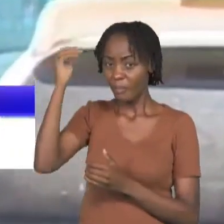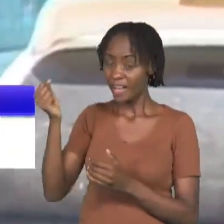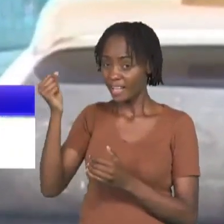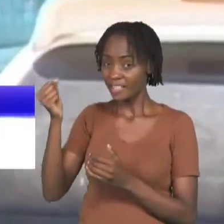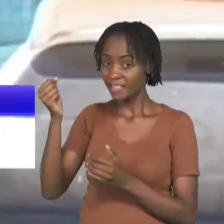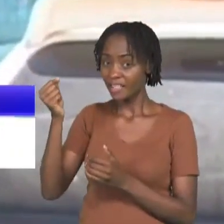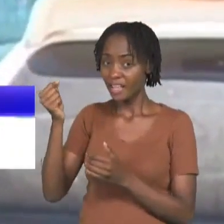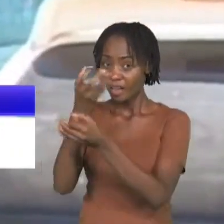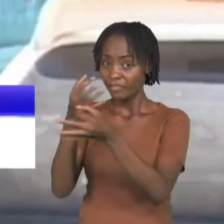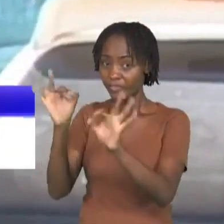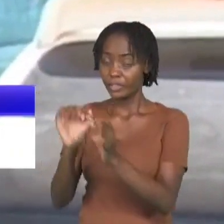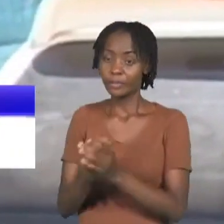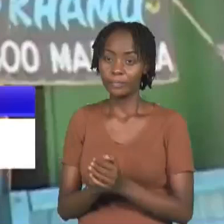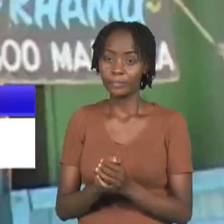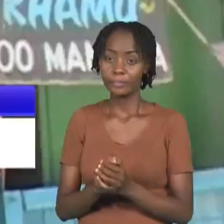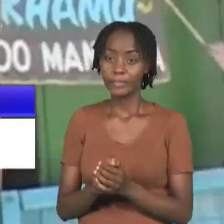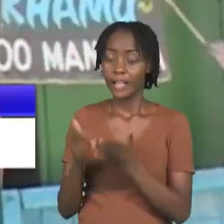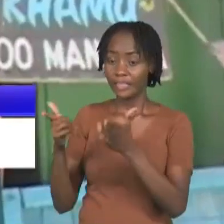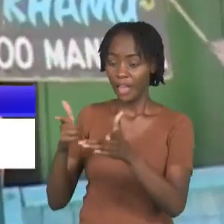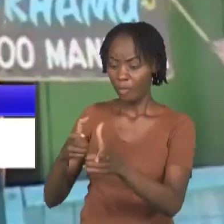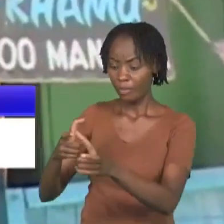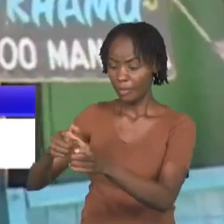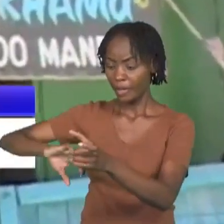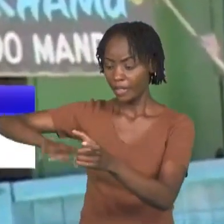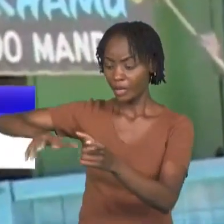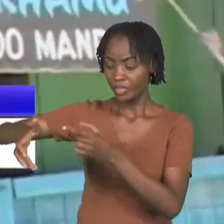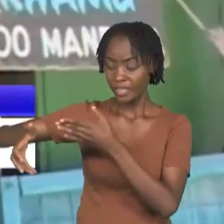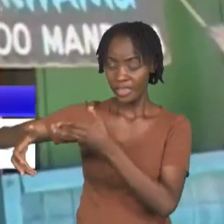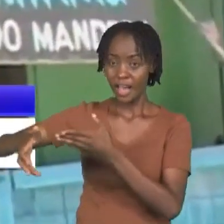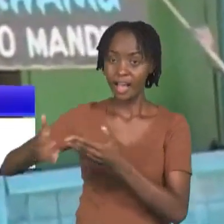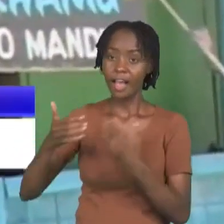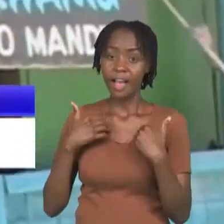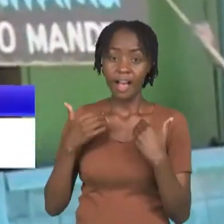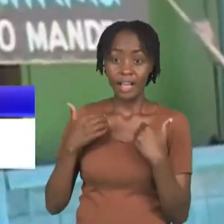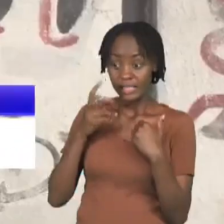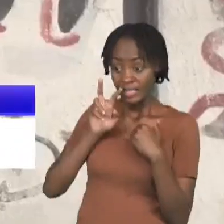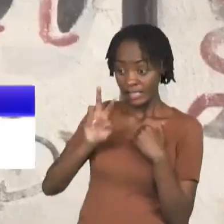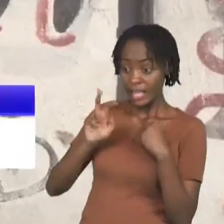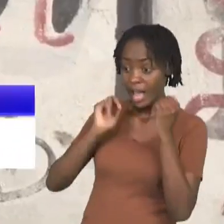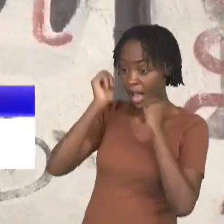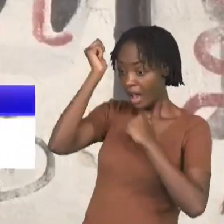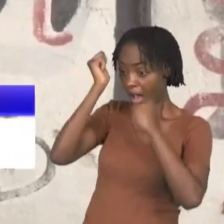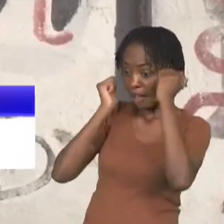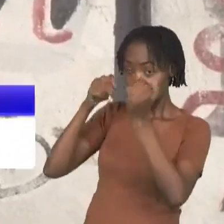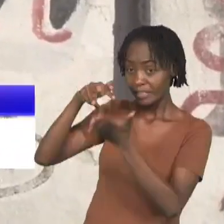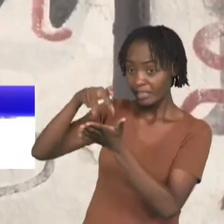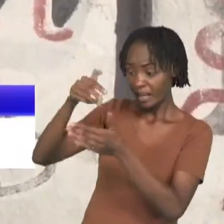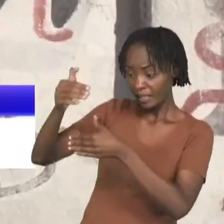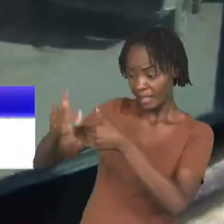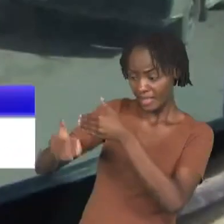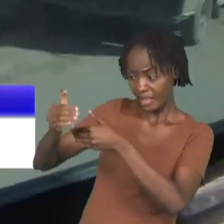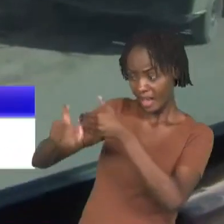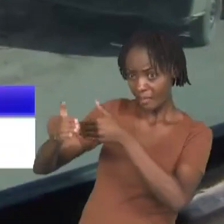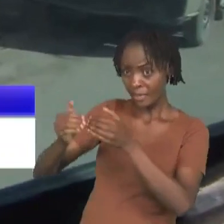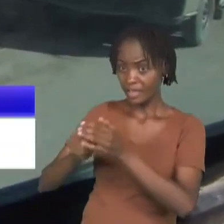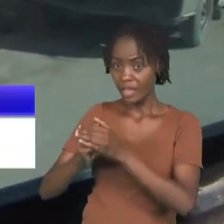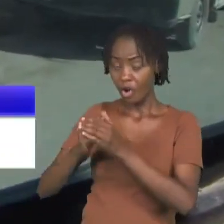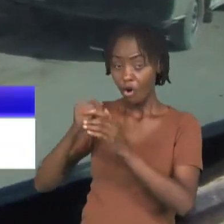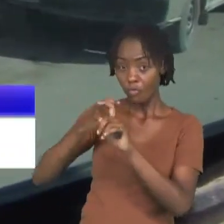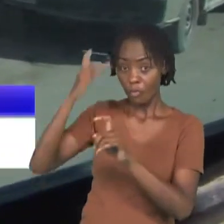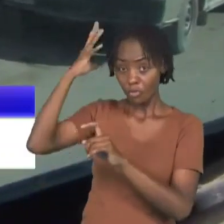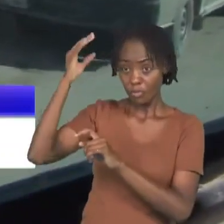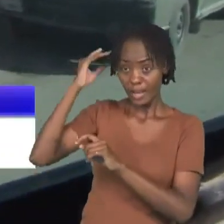have reported seeing Somalian National Army troops taking strategic positions along the Kenya-Somalia border. The move, including